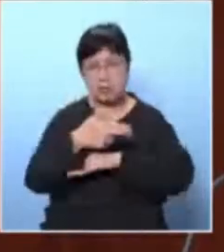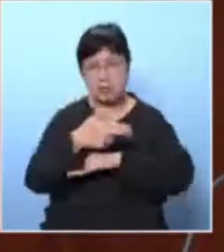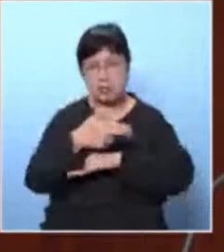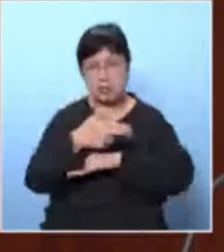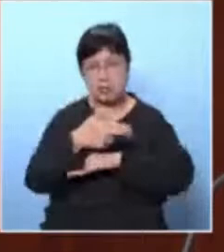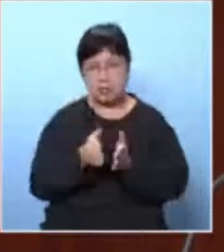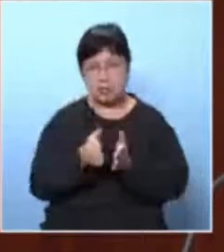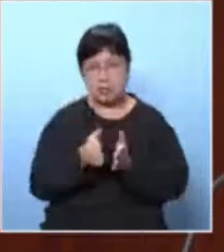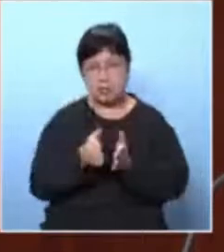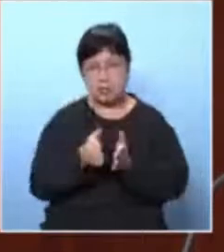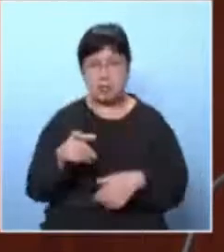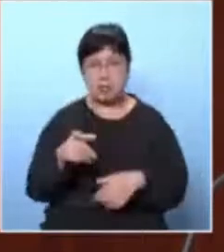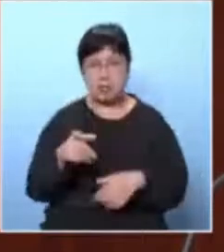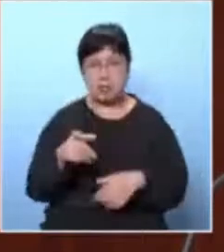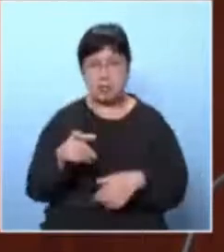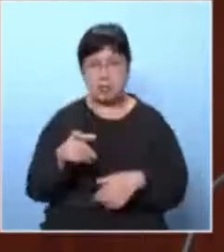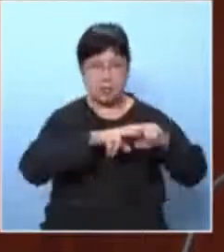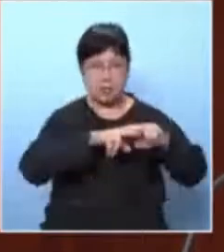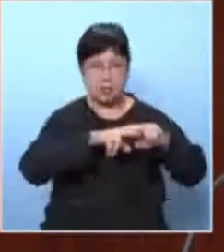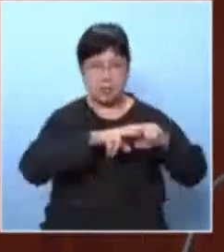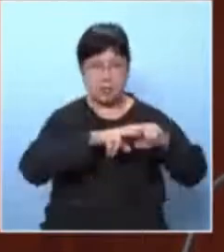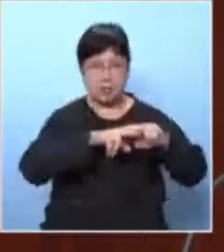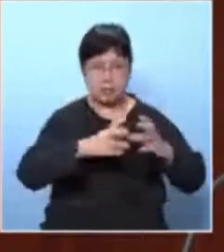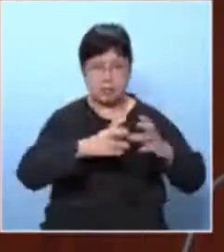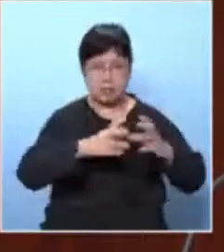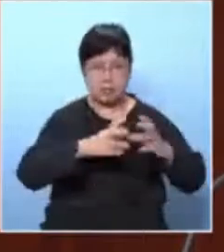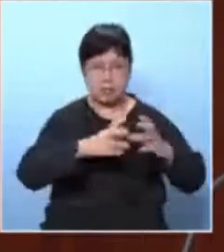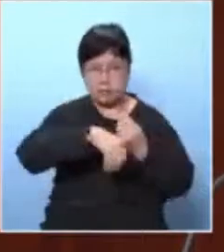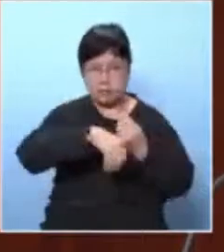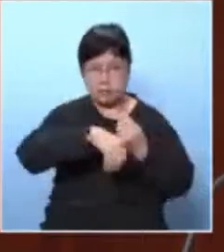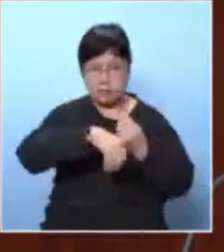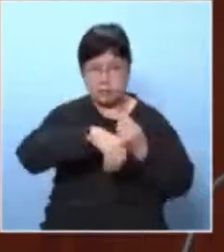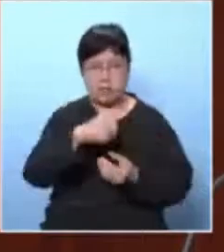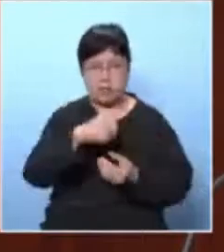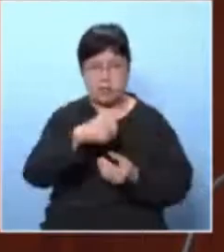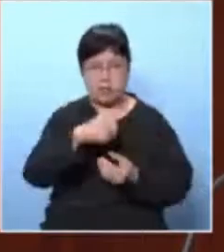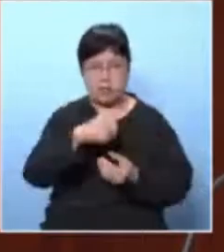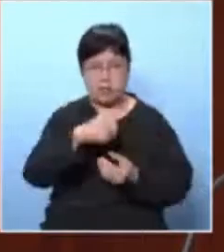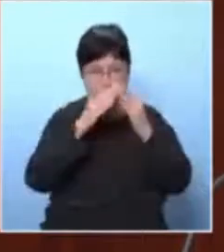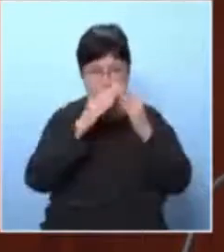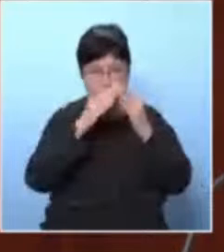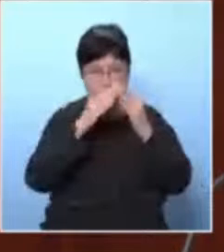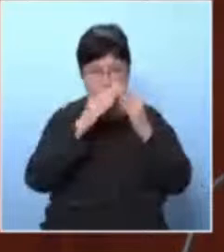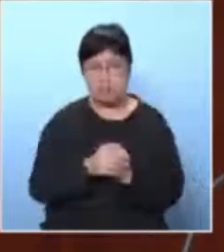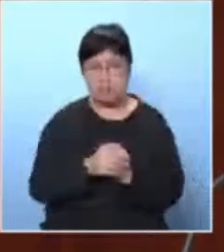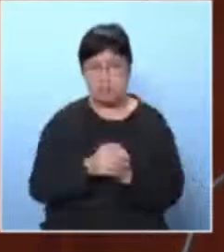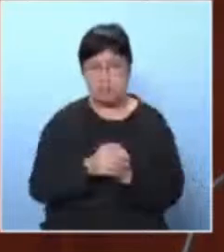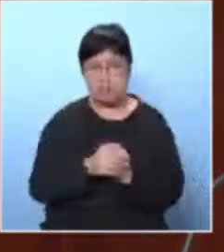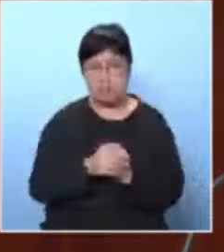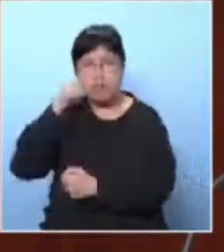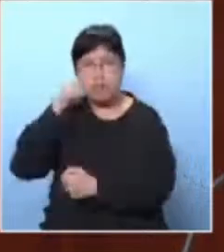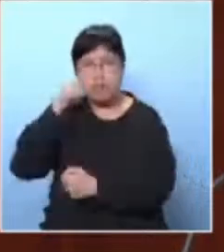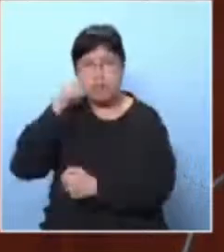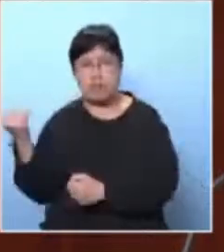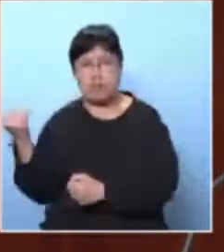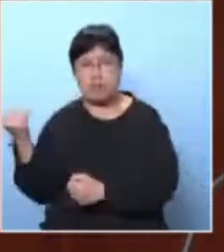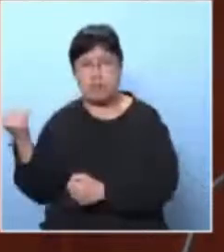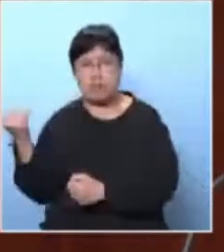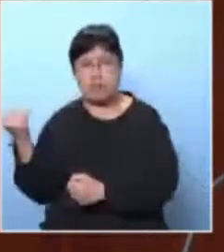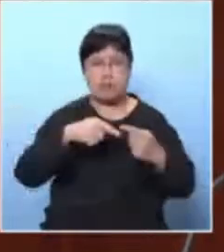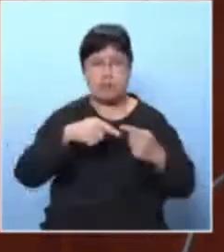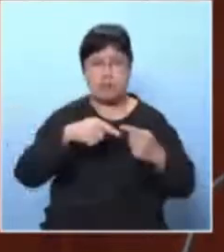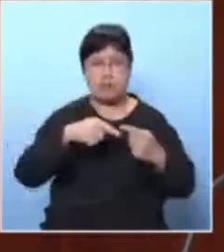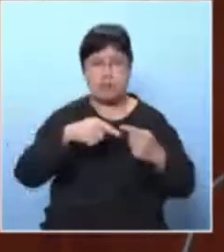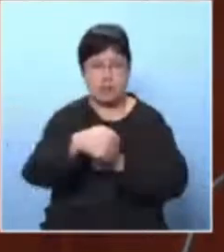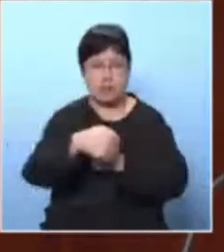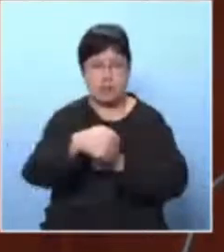specific RCHEs operated by mainland organizations next year, so that elderly persons retiring in the mainland cities of the